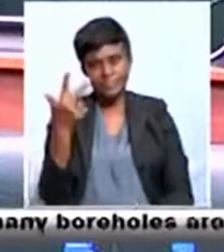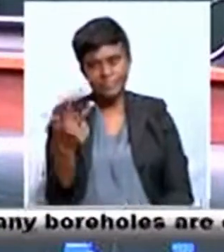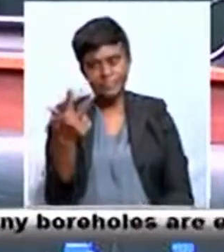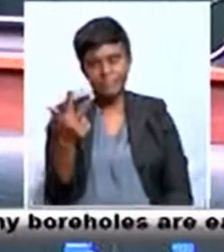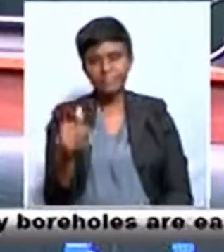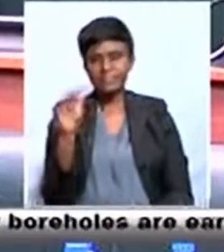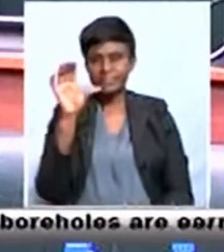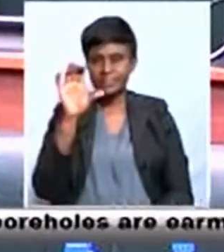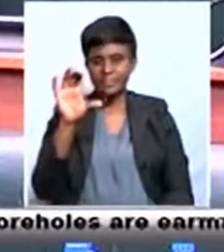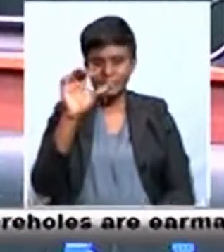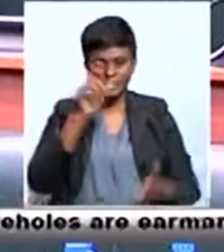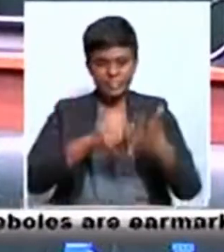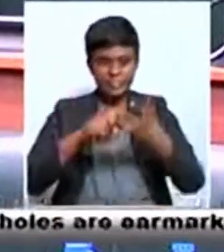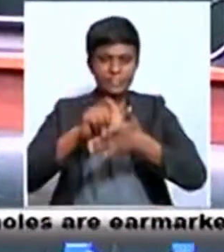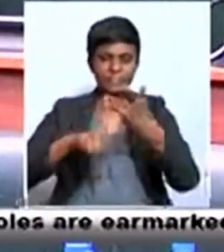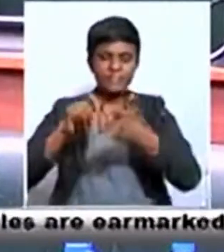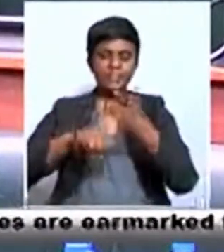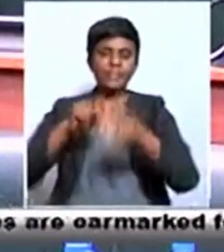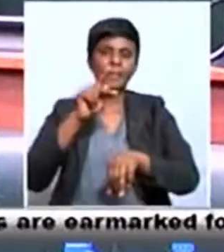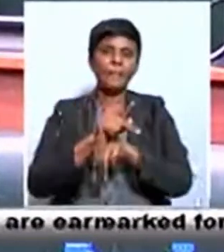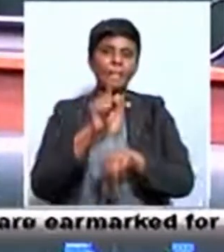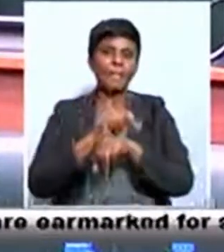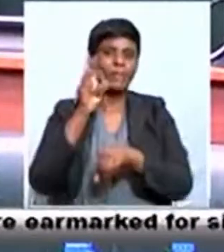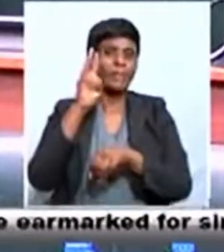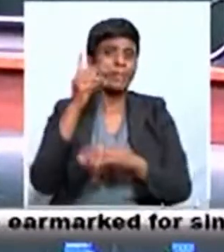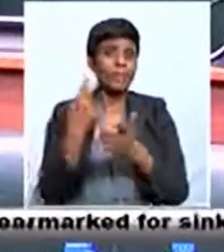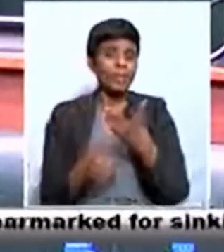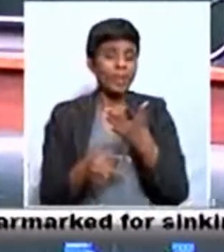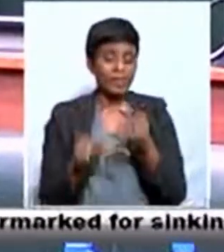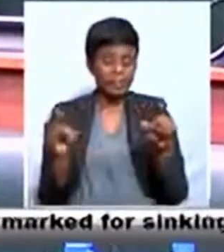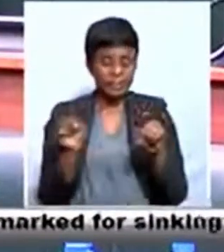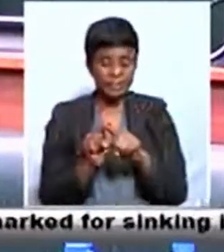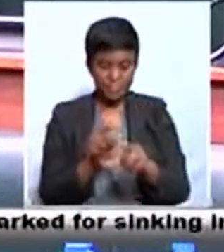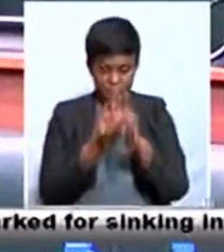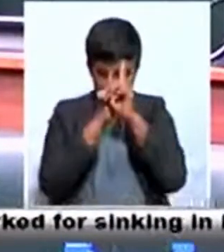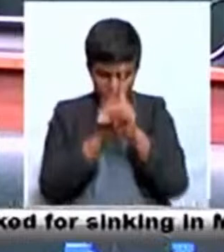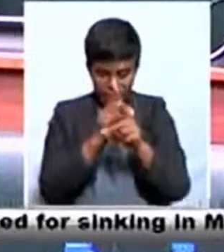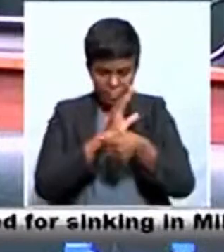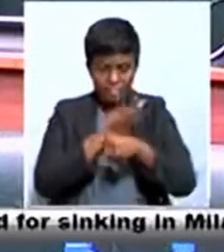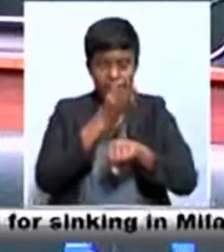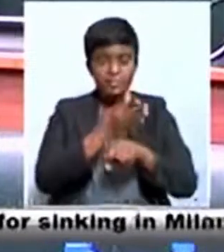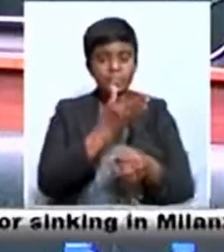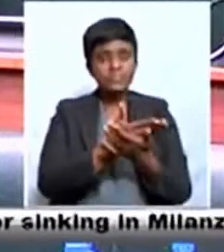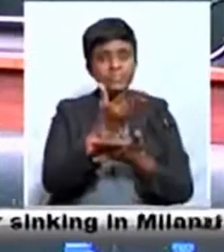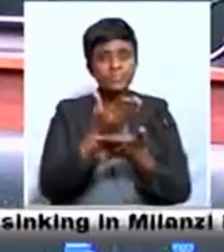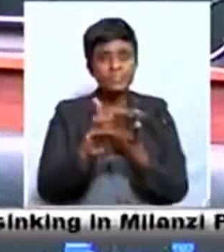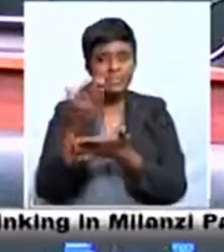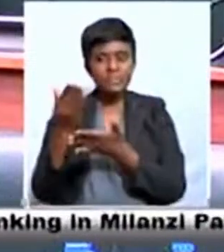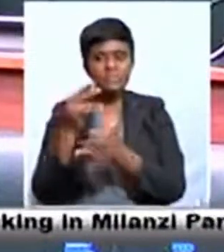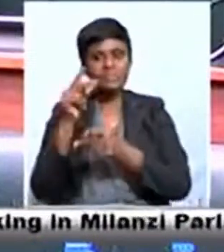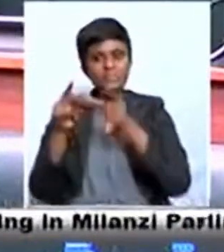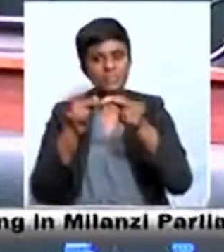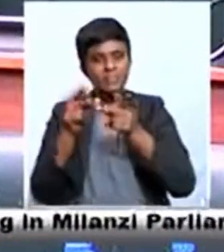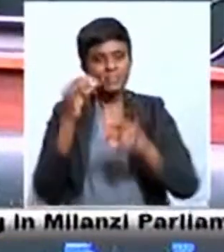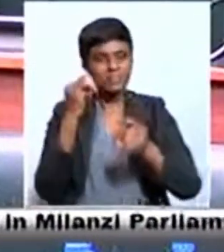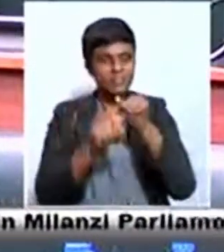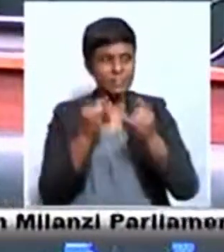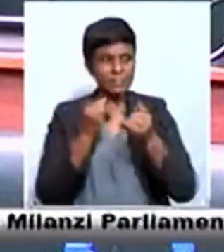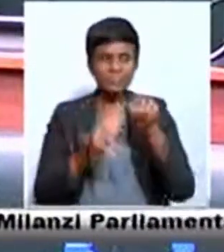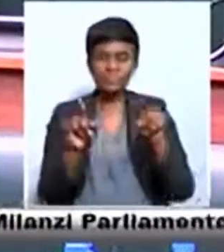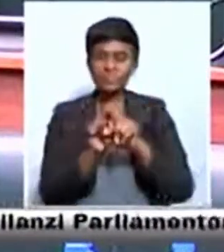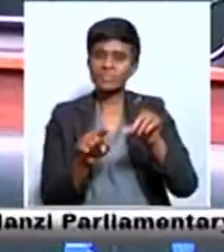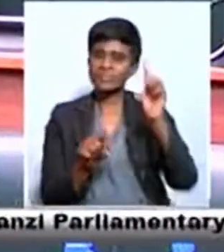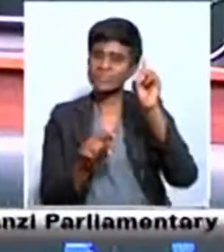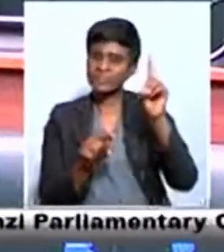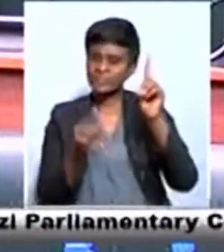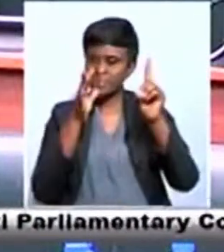the estimated cost of the project will be determined after the procurement process is completed. And D, Madam